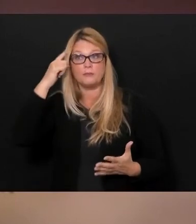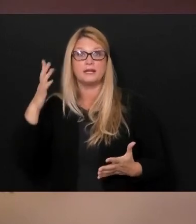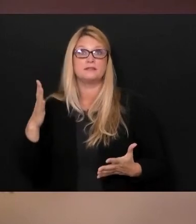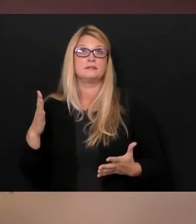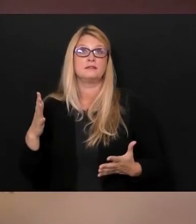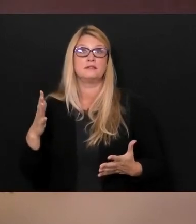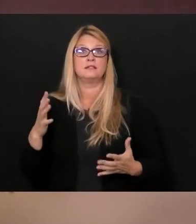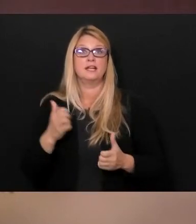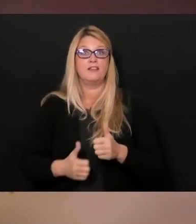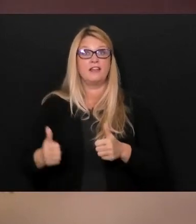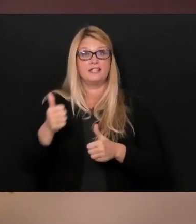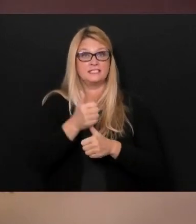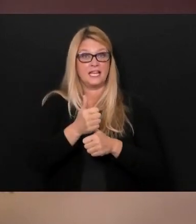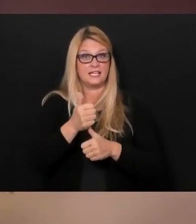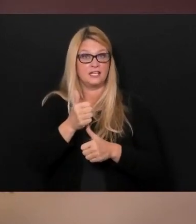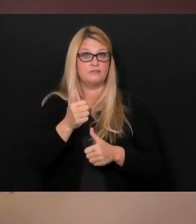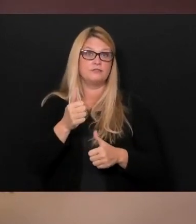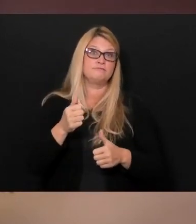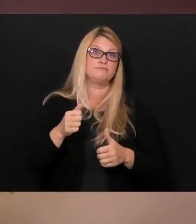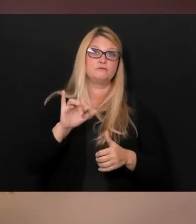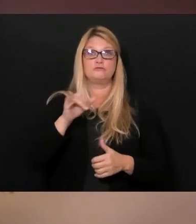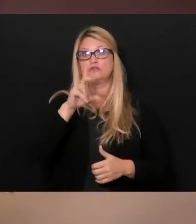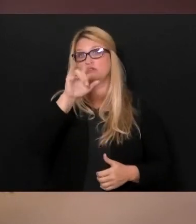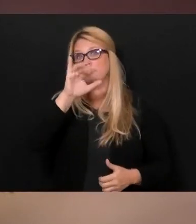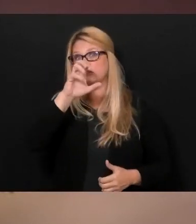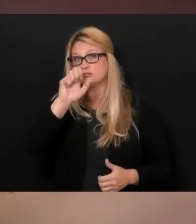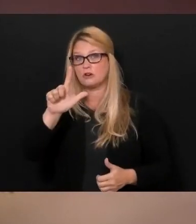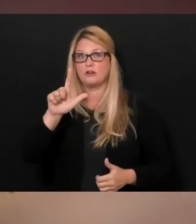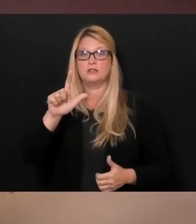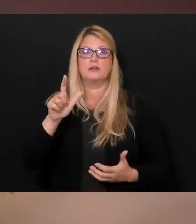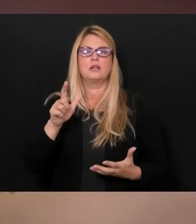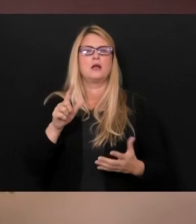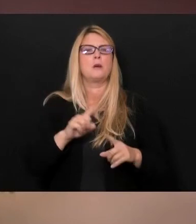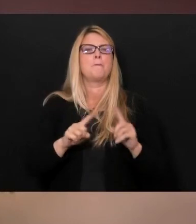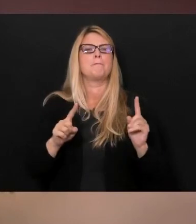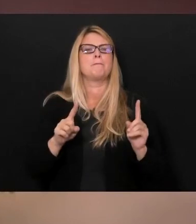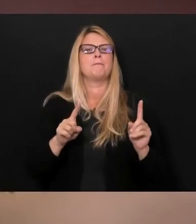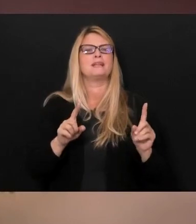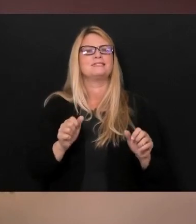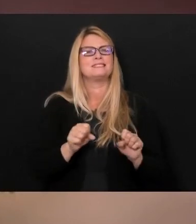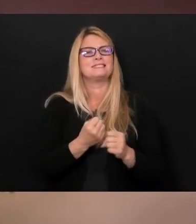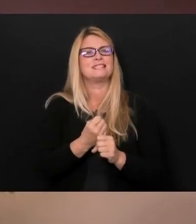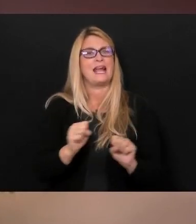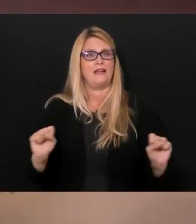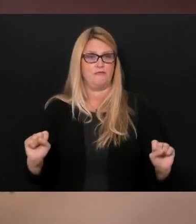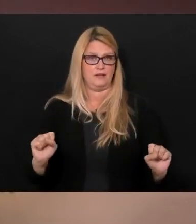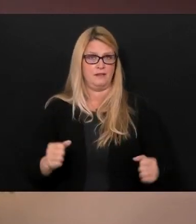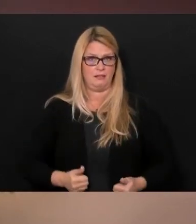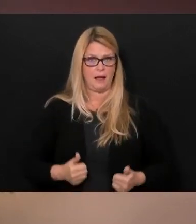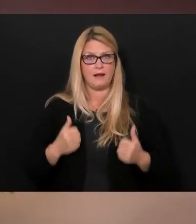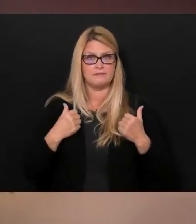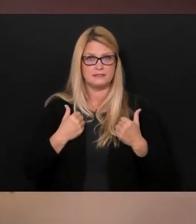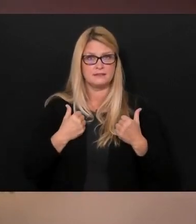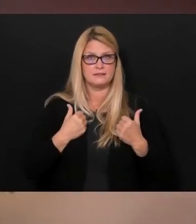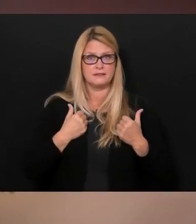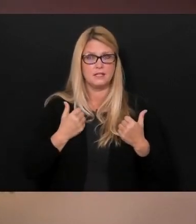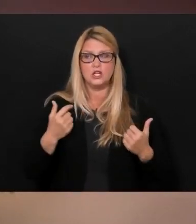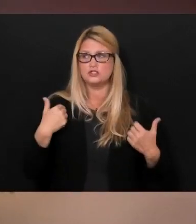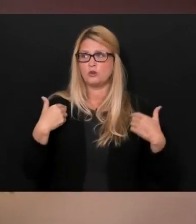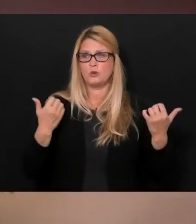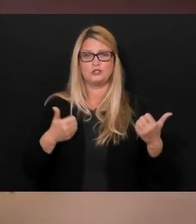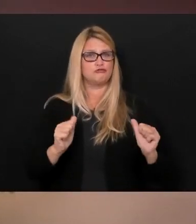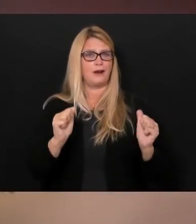the executive branch of government, the judicial branch of government, but also to save lives. And so as we're trying to balance both of